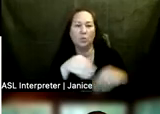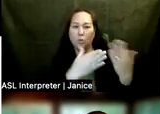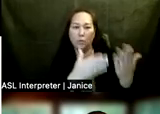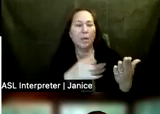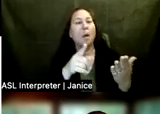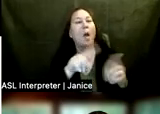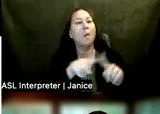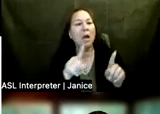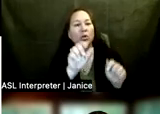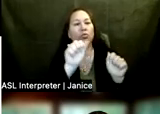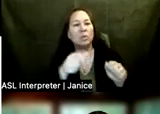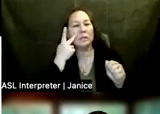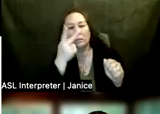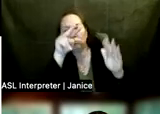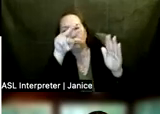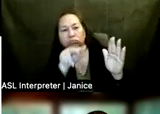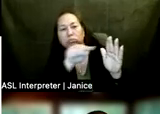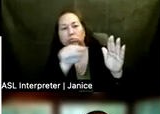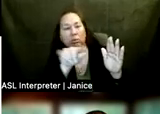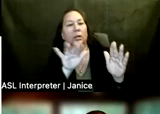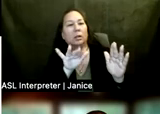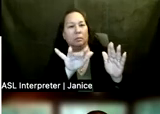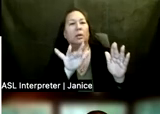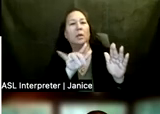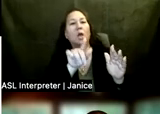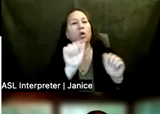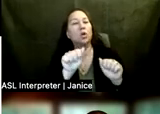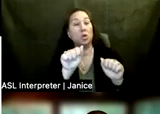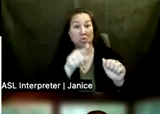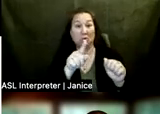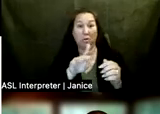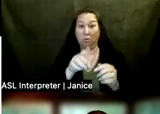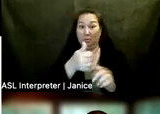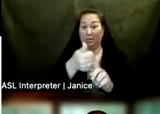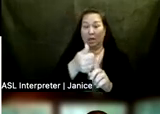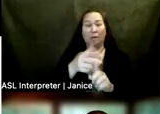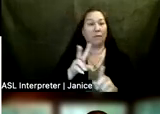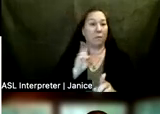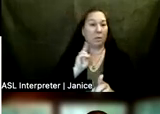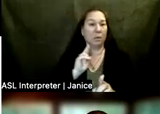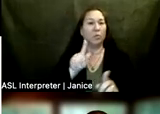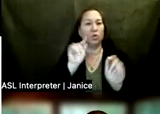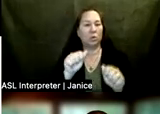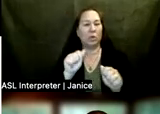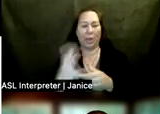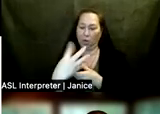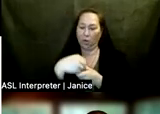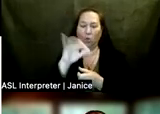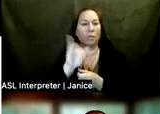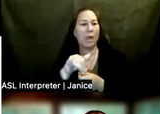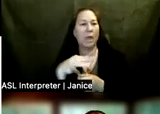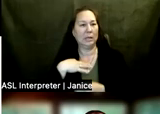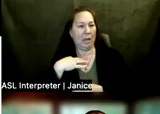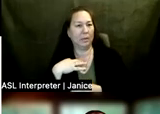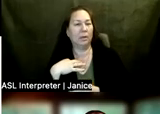a certification that someone has been a victim, a qualifying victim, that would entitle you to include that in an application